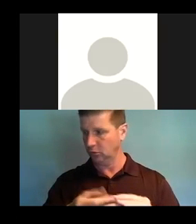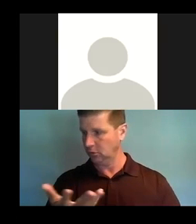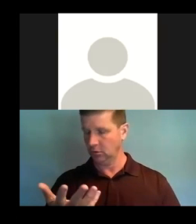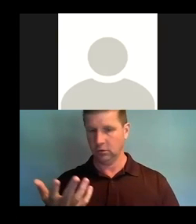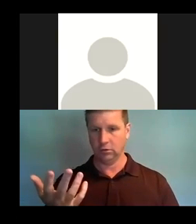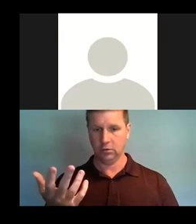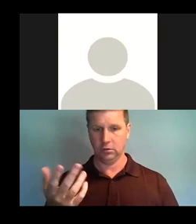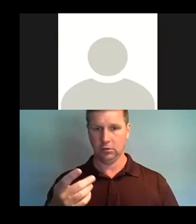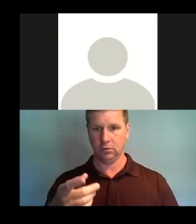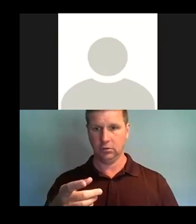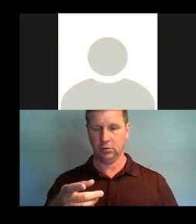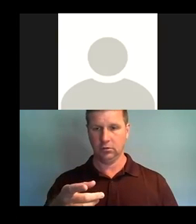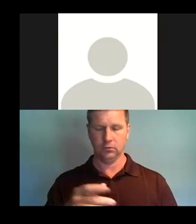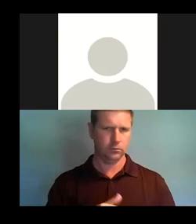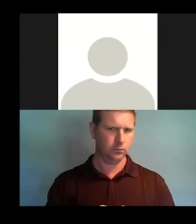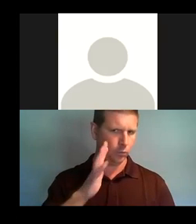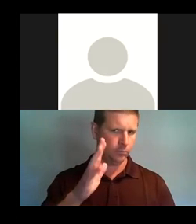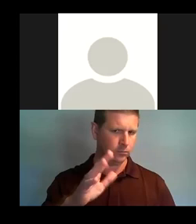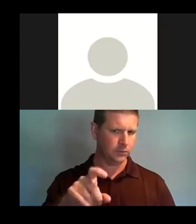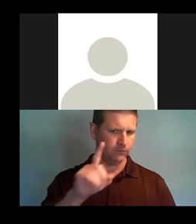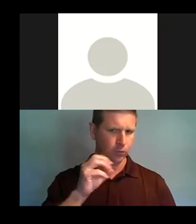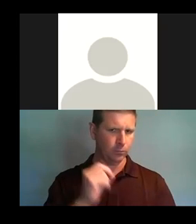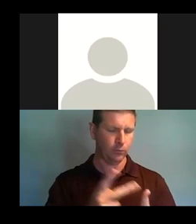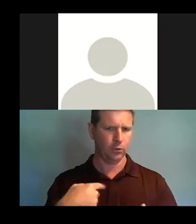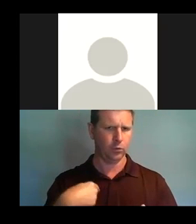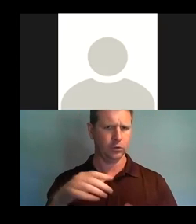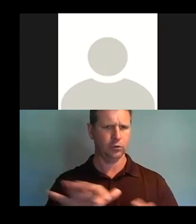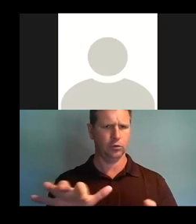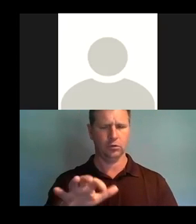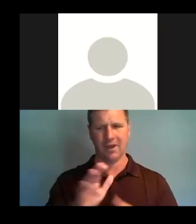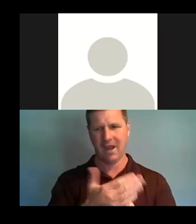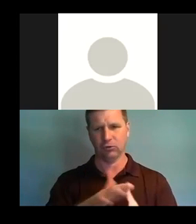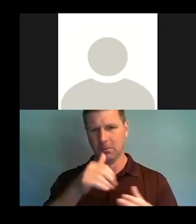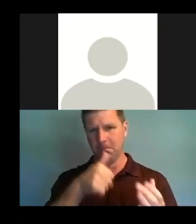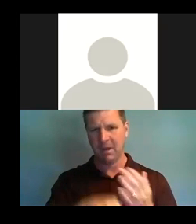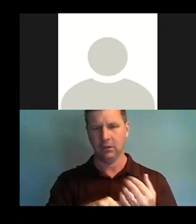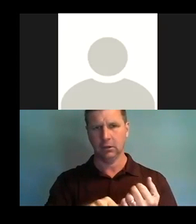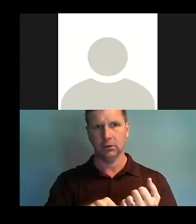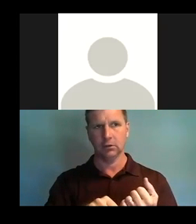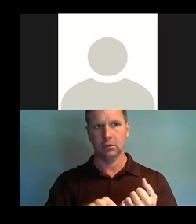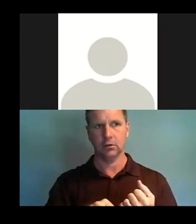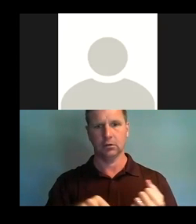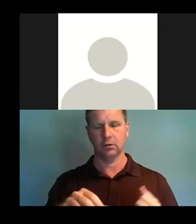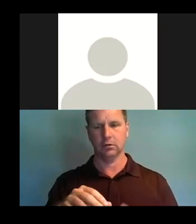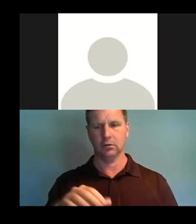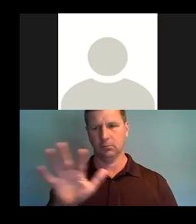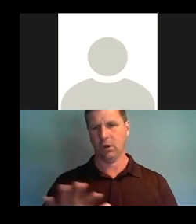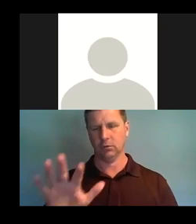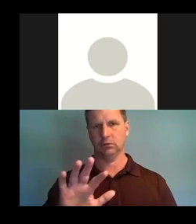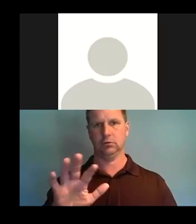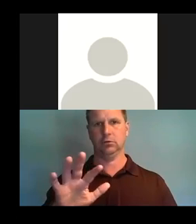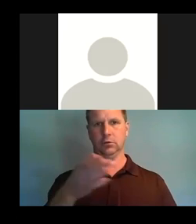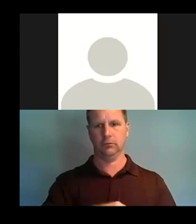homeowners will now be eligible? We've been doing an average mailing of approximately